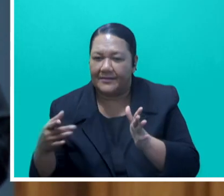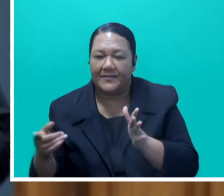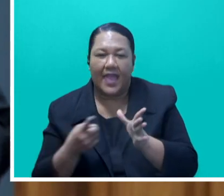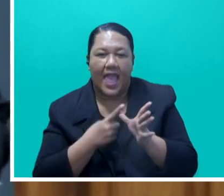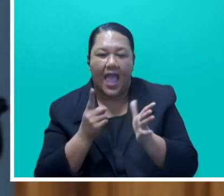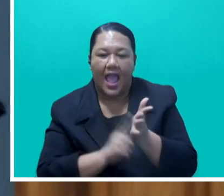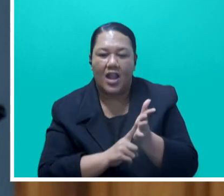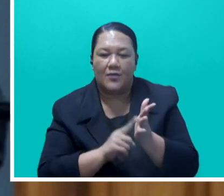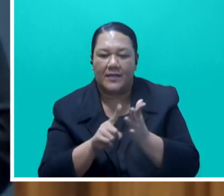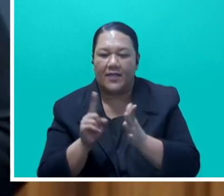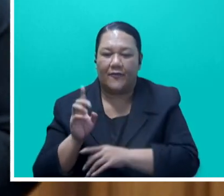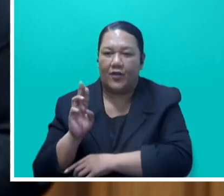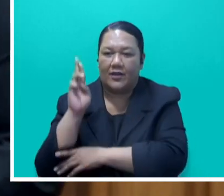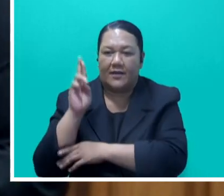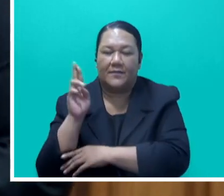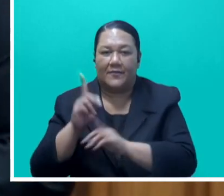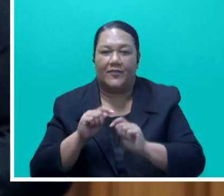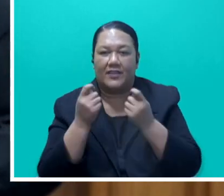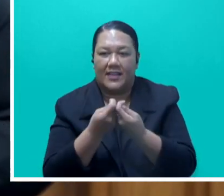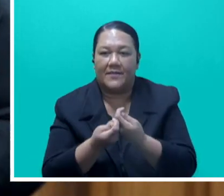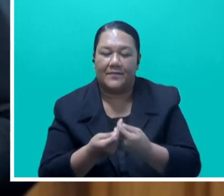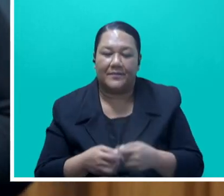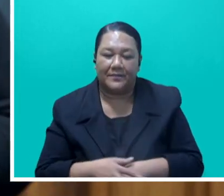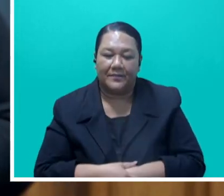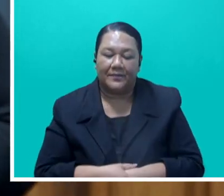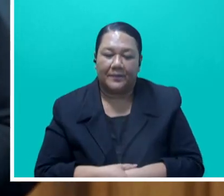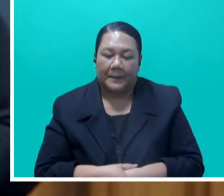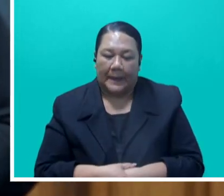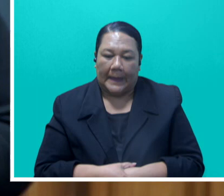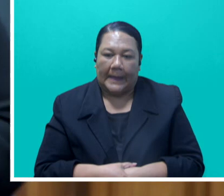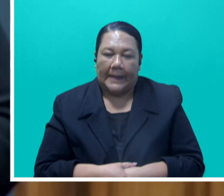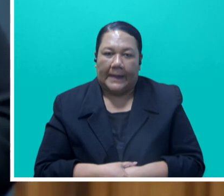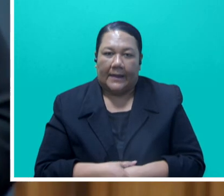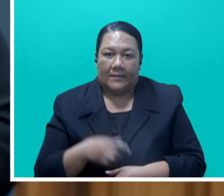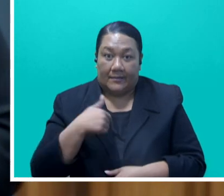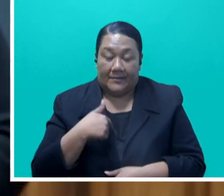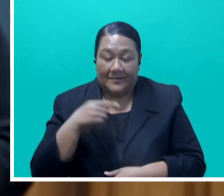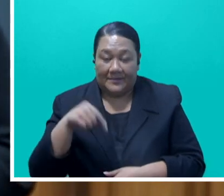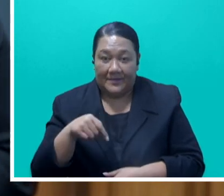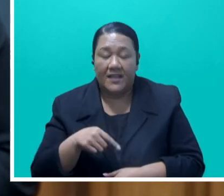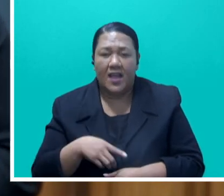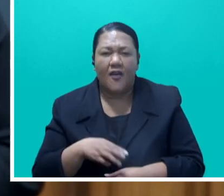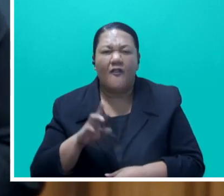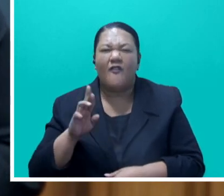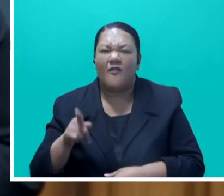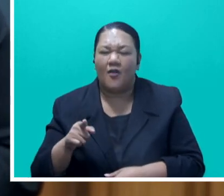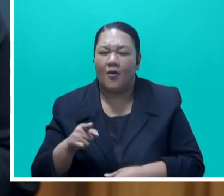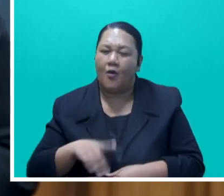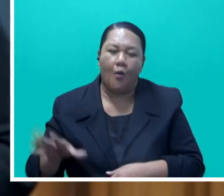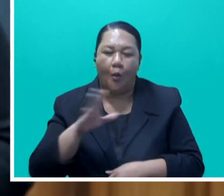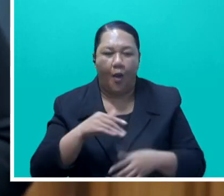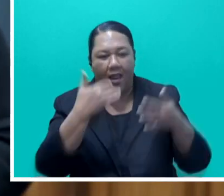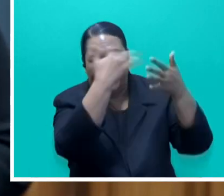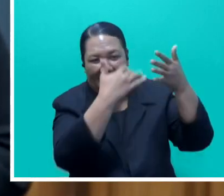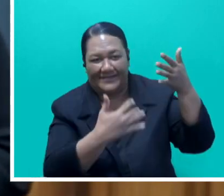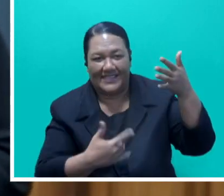and Matia. Mr. Speaker, sir, I am here today because of all the people I've mentioned above.